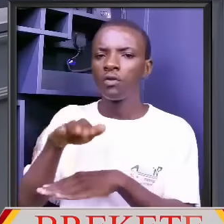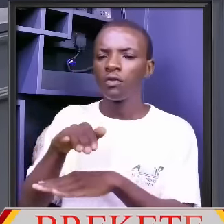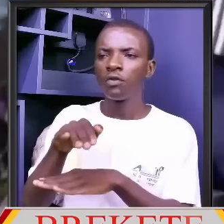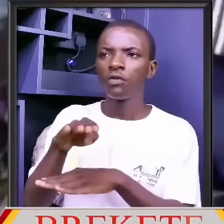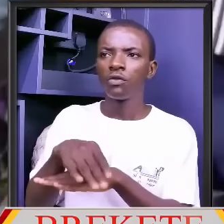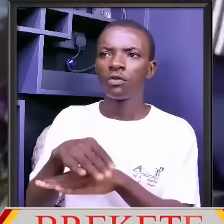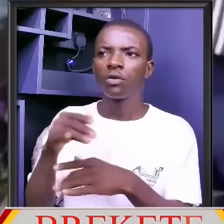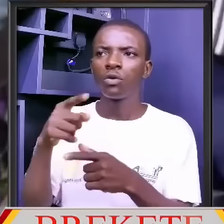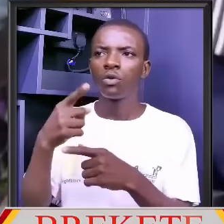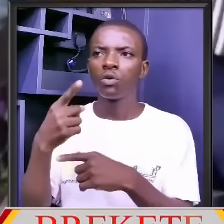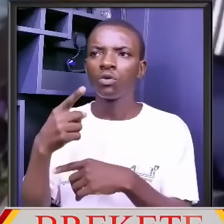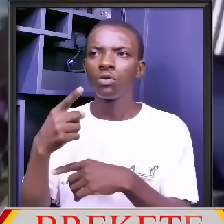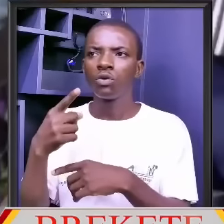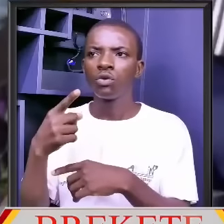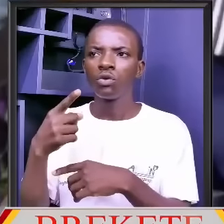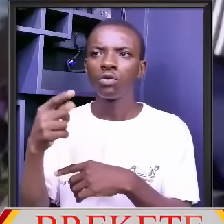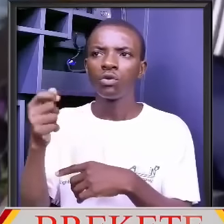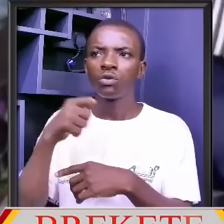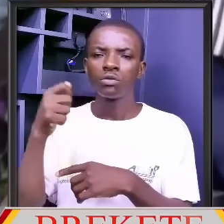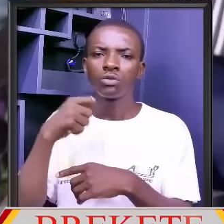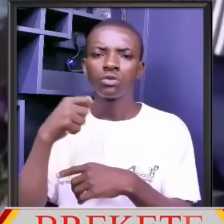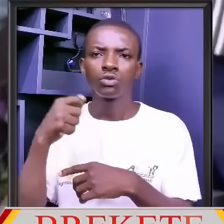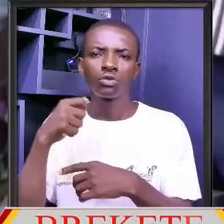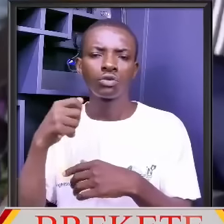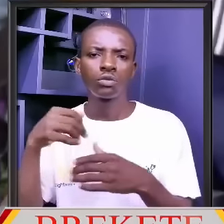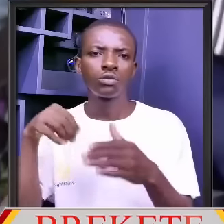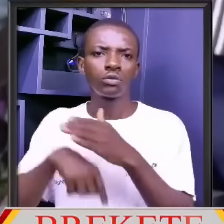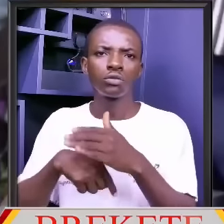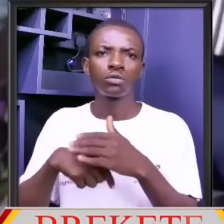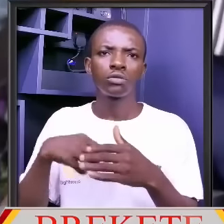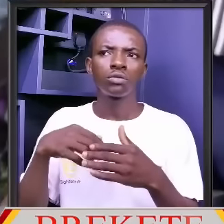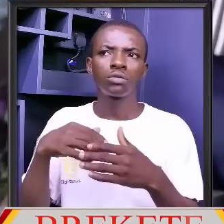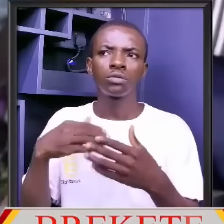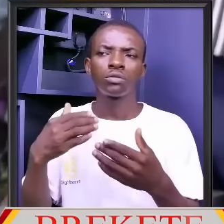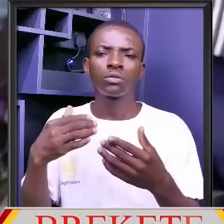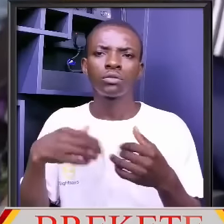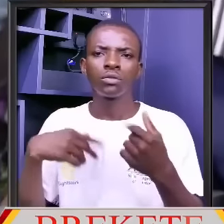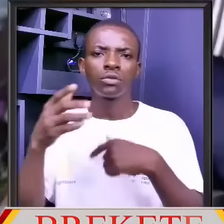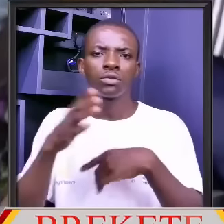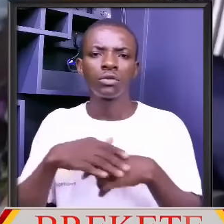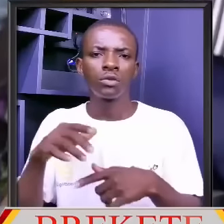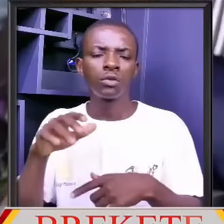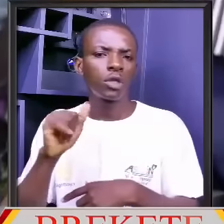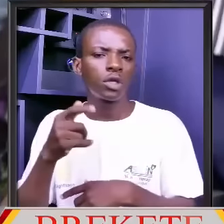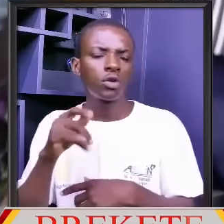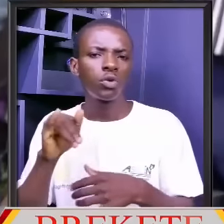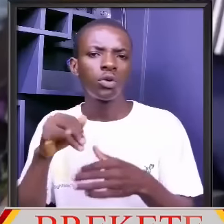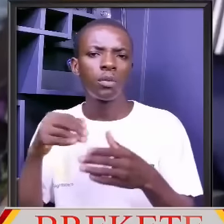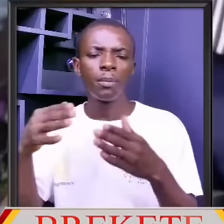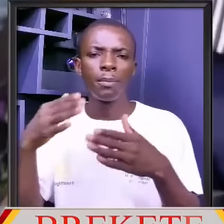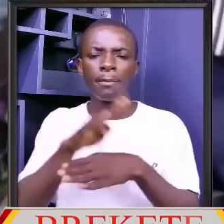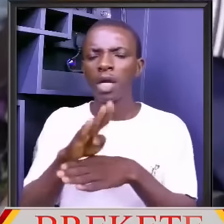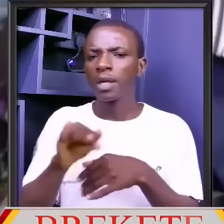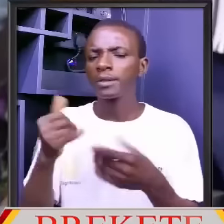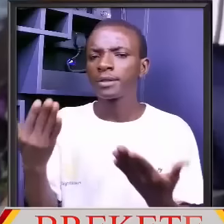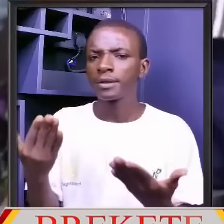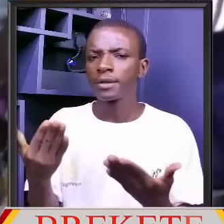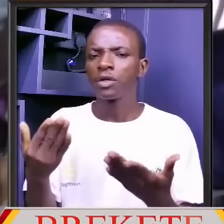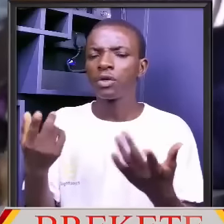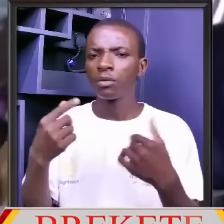sit down for there. One six, I don't bring my brush, put my brush inside my handbag, go Katangwa market, buy markets,